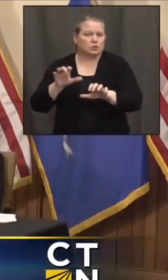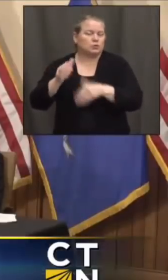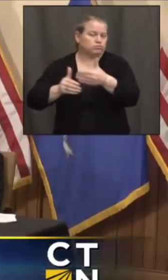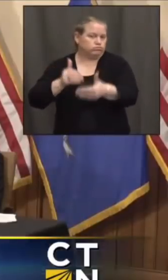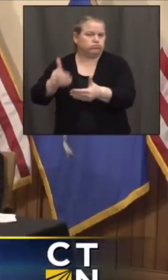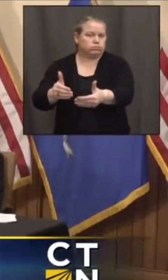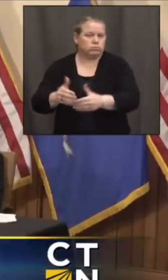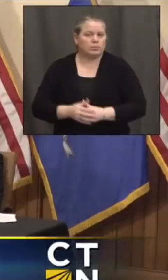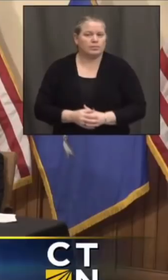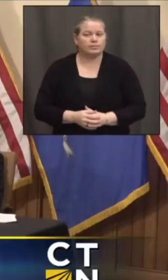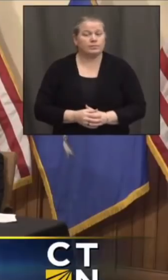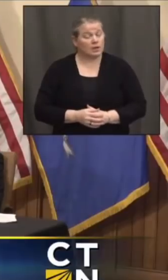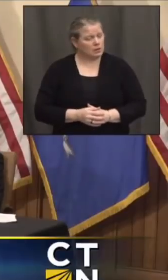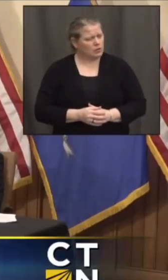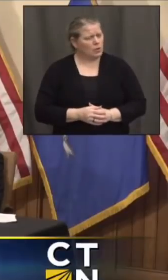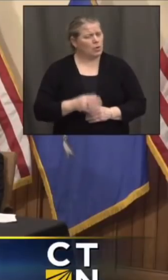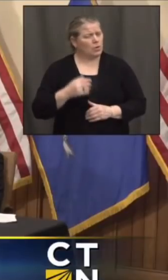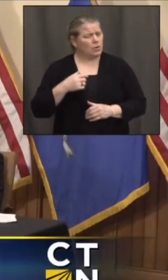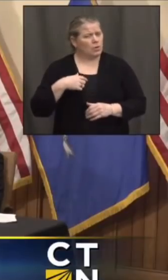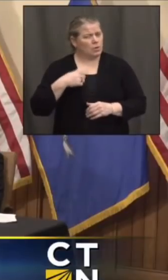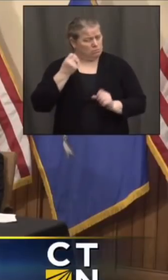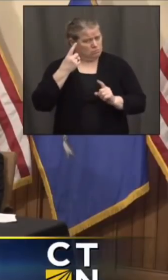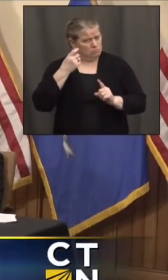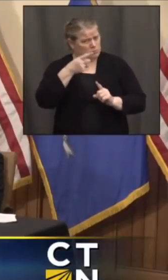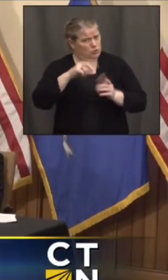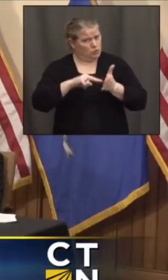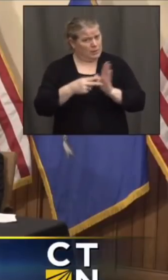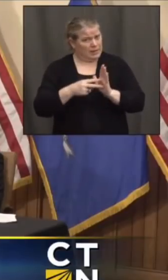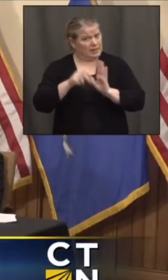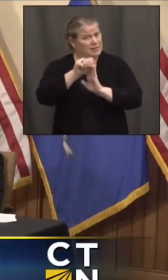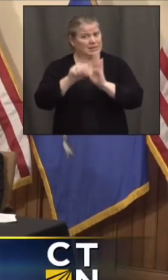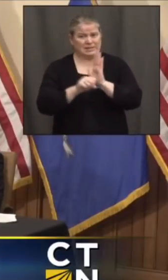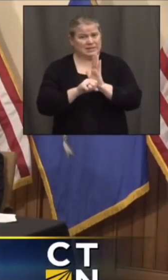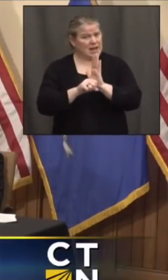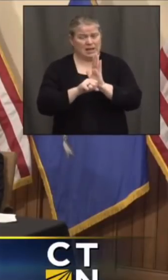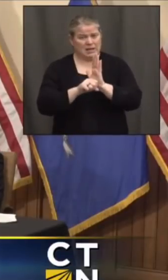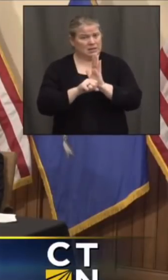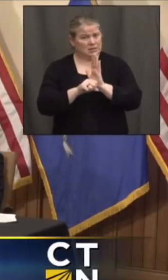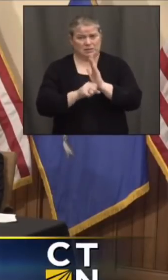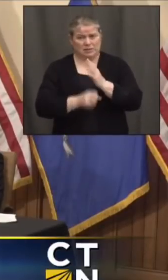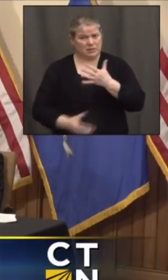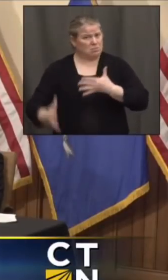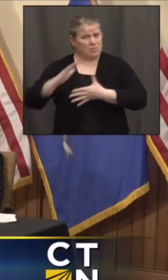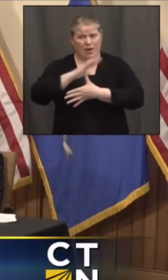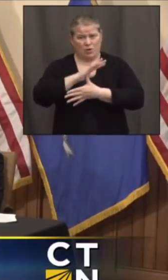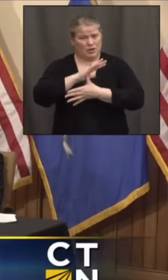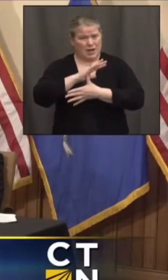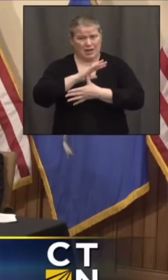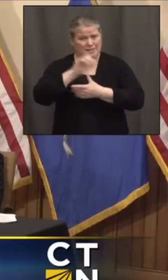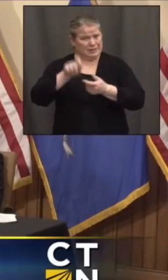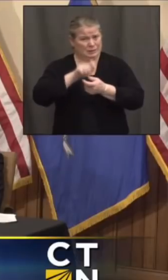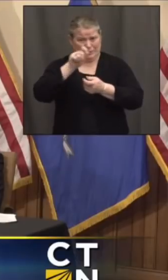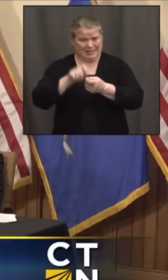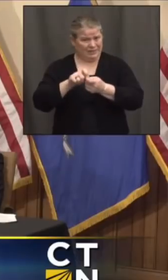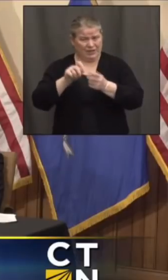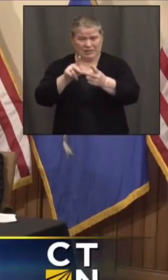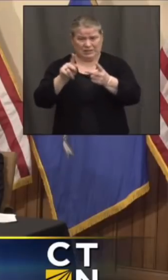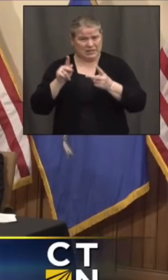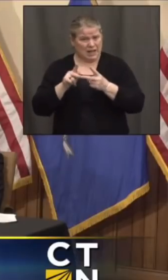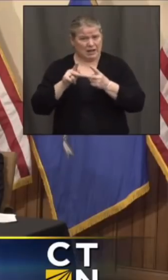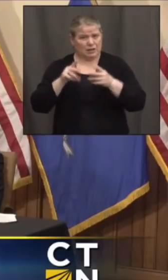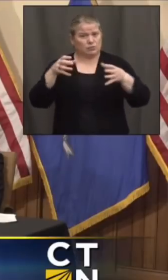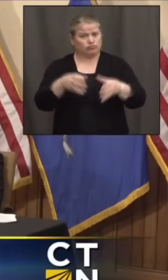So if I'm understanding you right, then you're saying that the state isn't prioritizing particular types of congregate settings. You're just waiting until they're